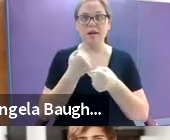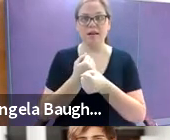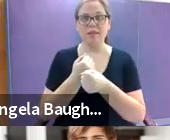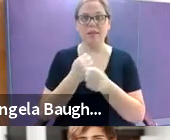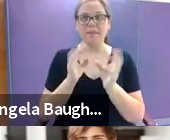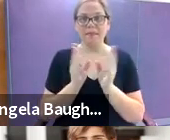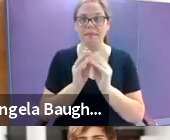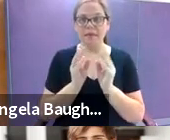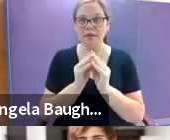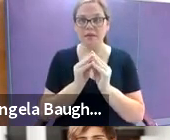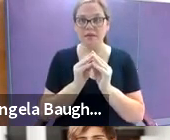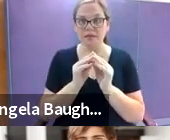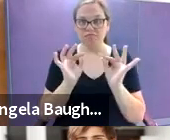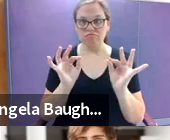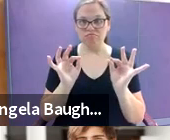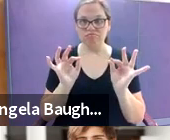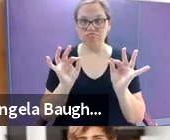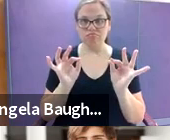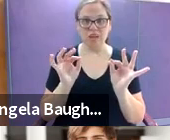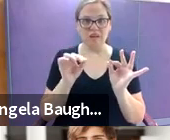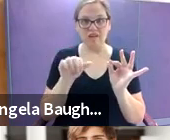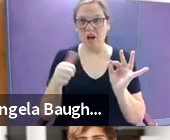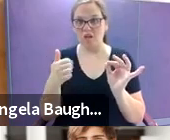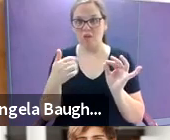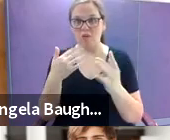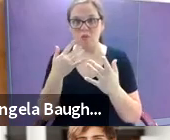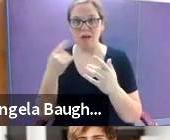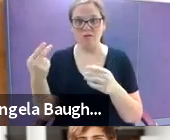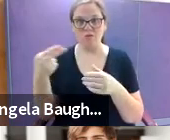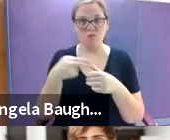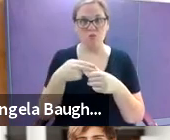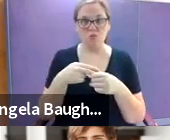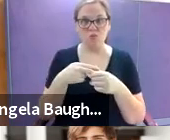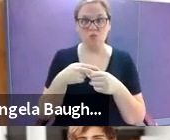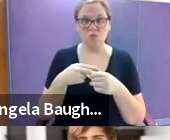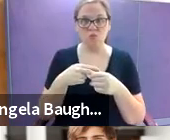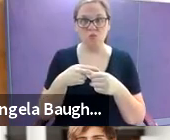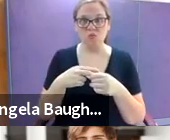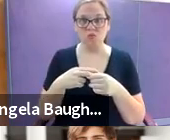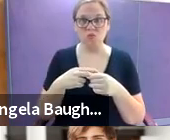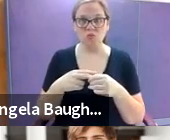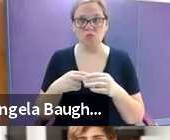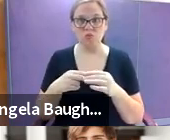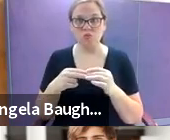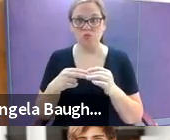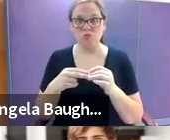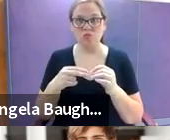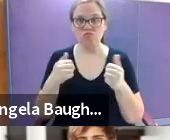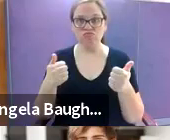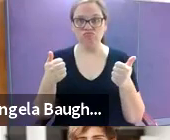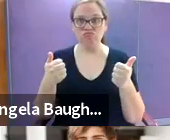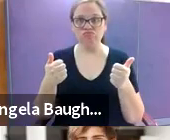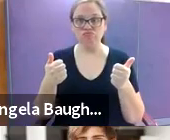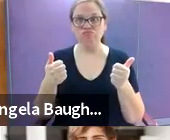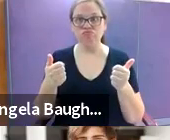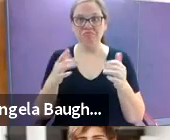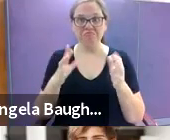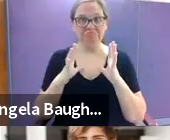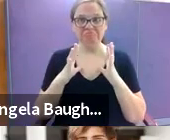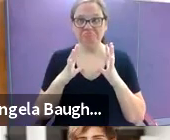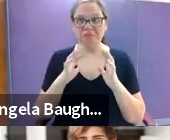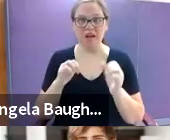David, is it okay if I lock out the meeting? Do we have anybody else we're waiting that's joining us to test it? You give us thumbs up. Okay. That's fine with me. If you want to lock